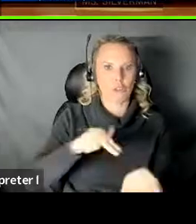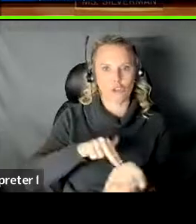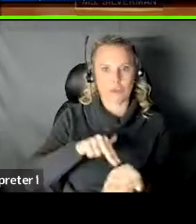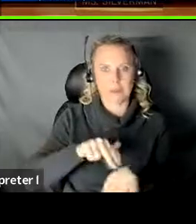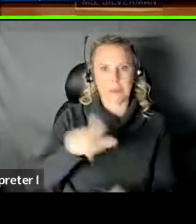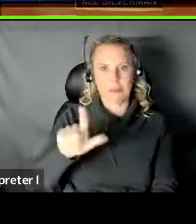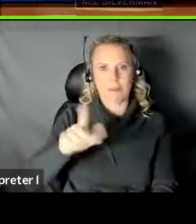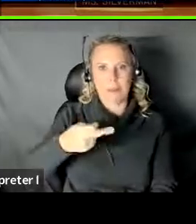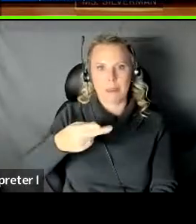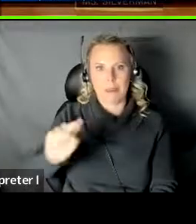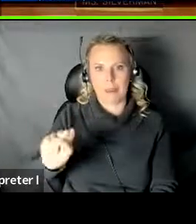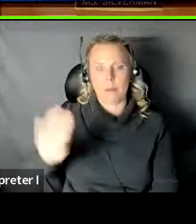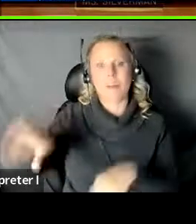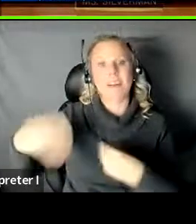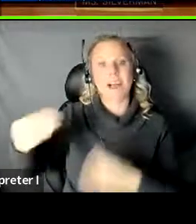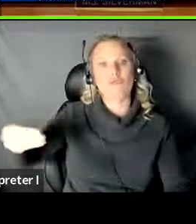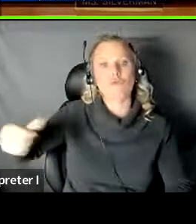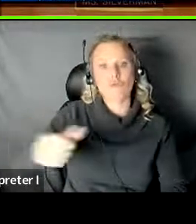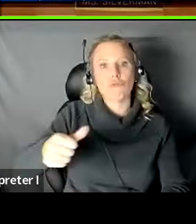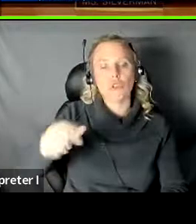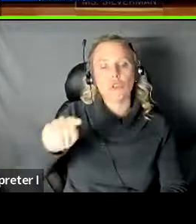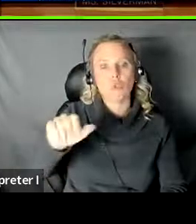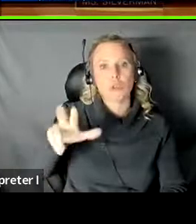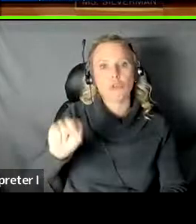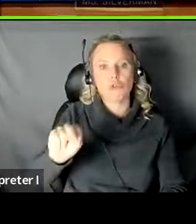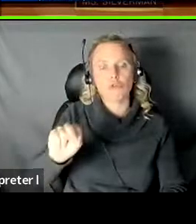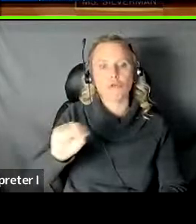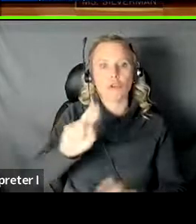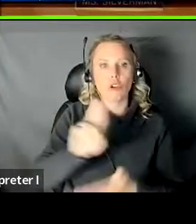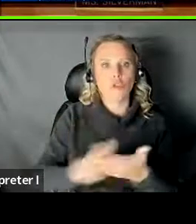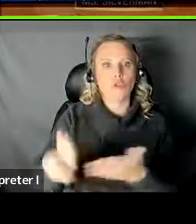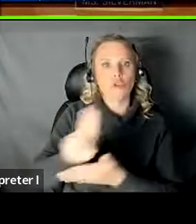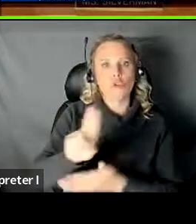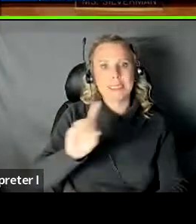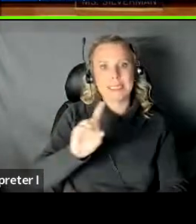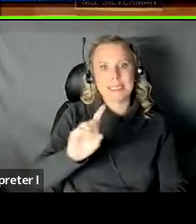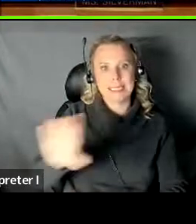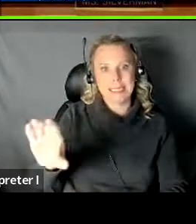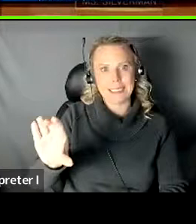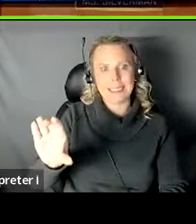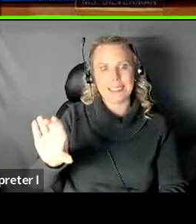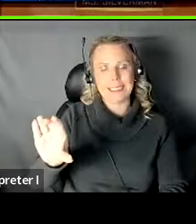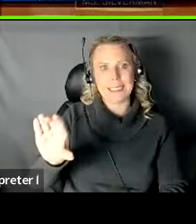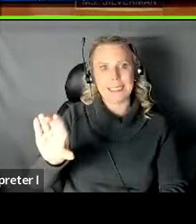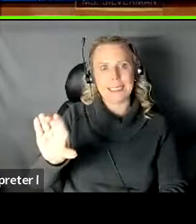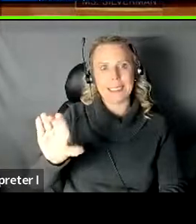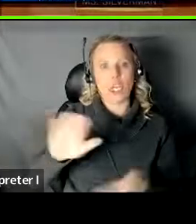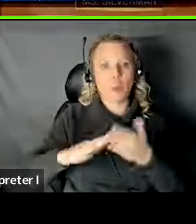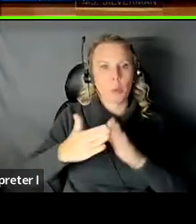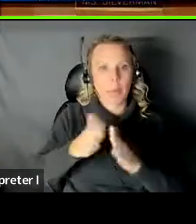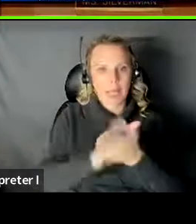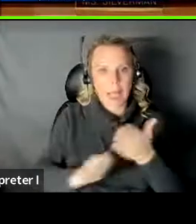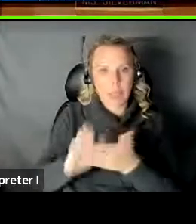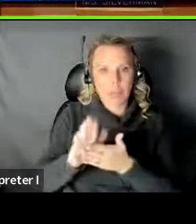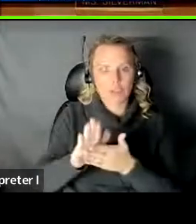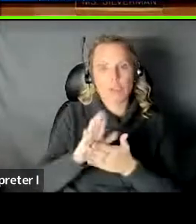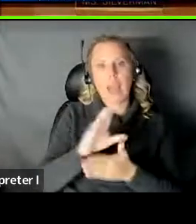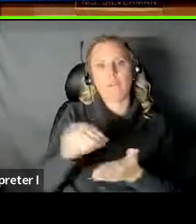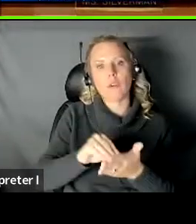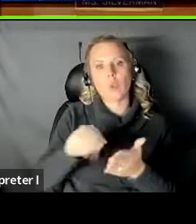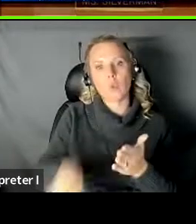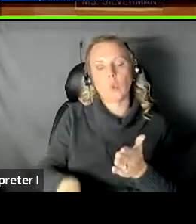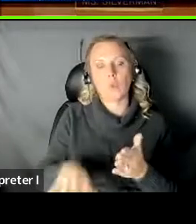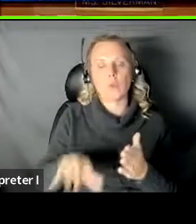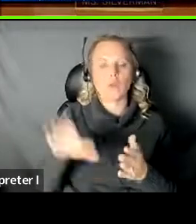tuition assistance for students enrolled in courses at the University of the District of Columbia Community College and for students